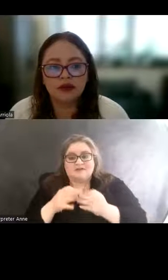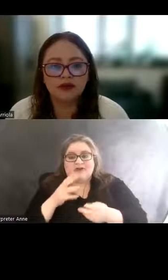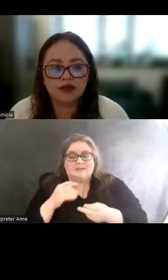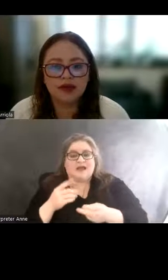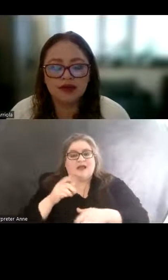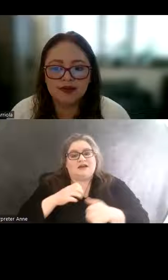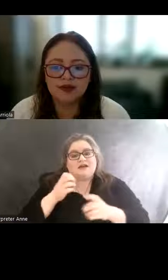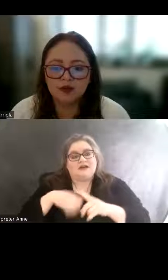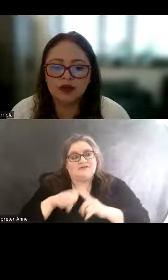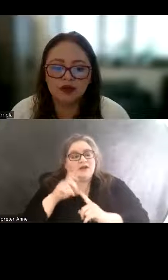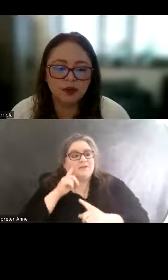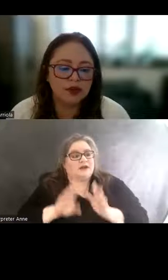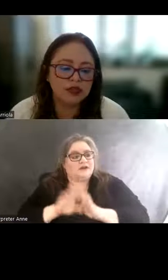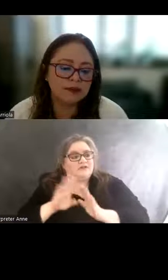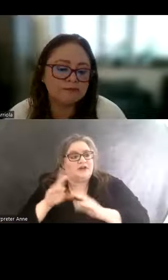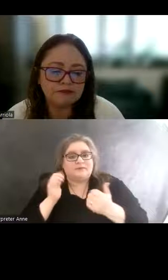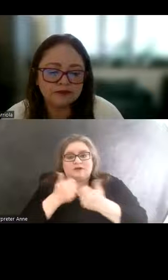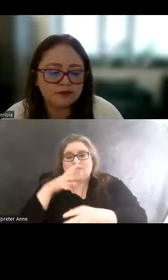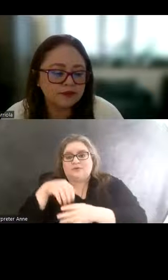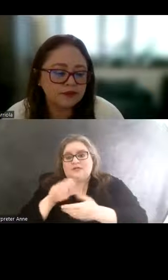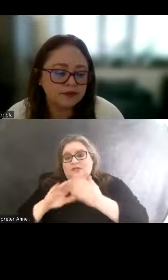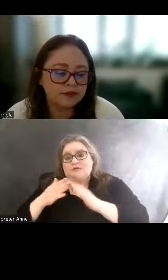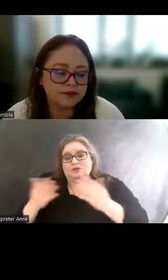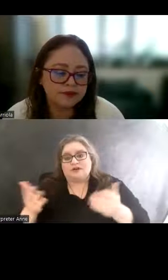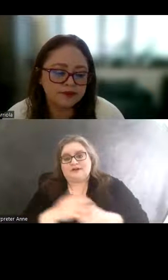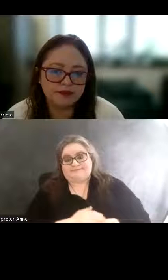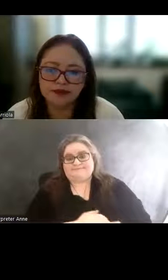developmental challenges that exist within the community.